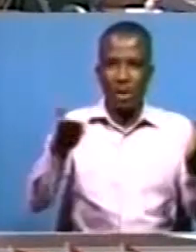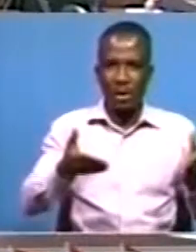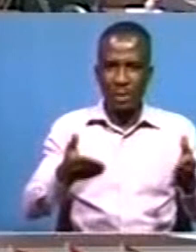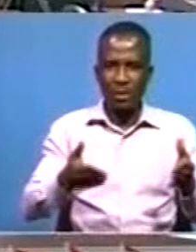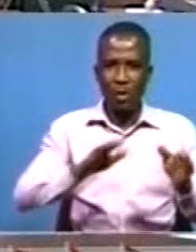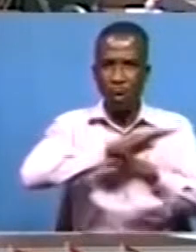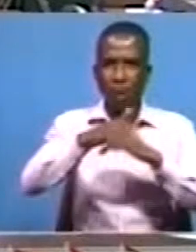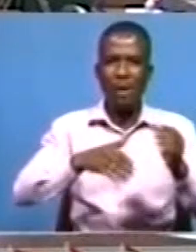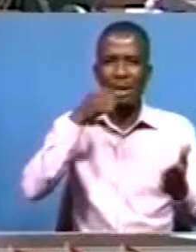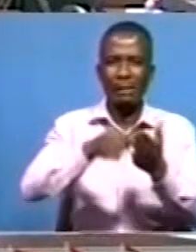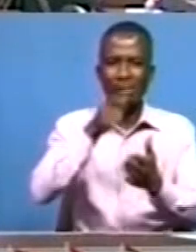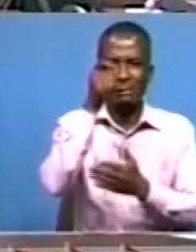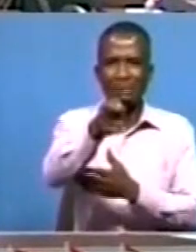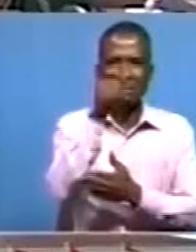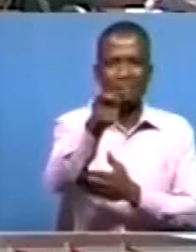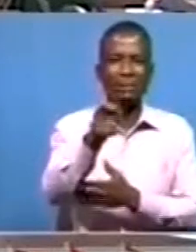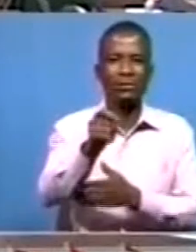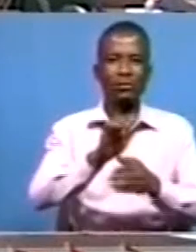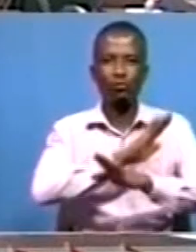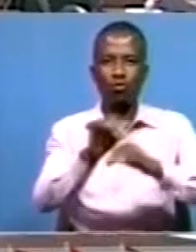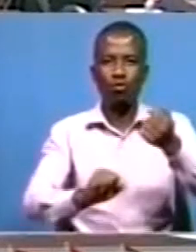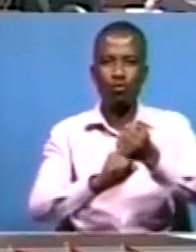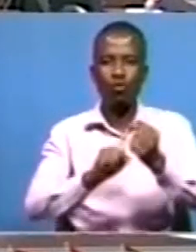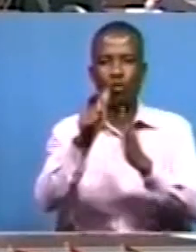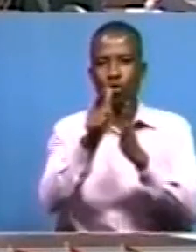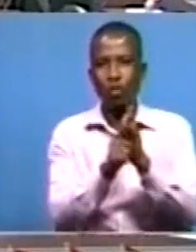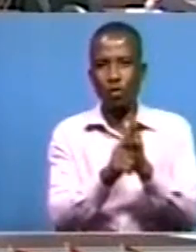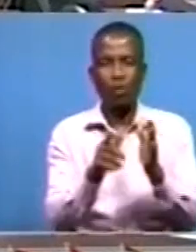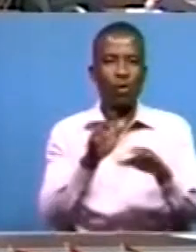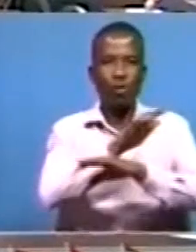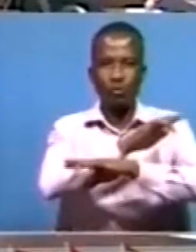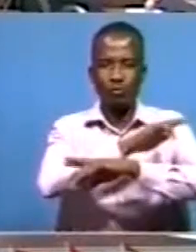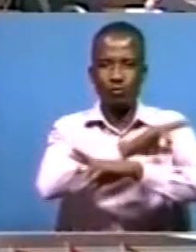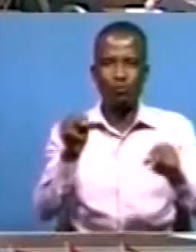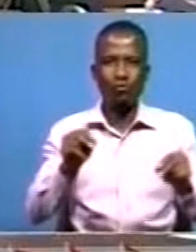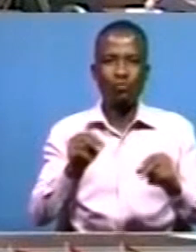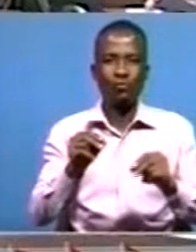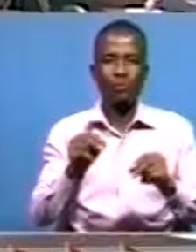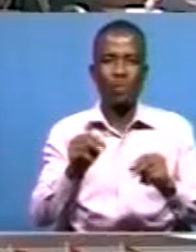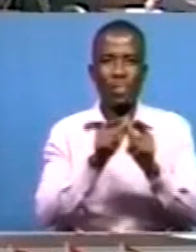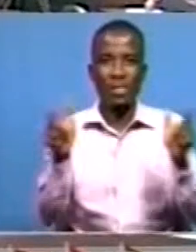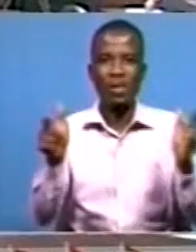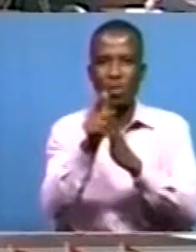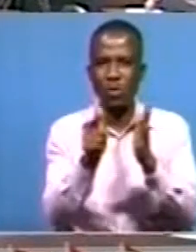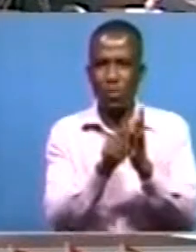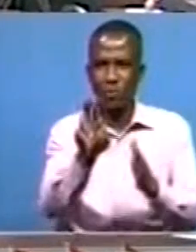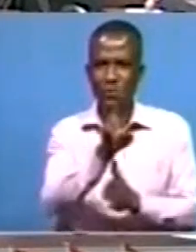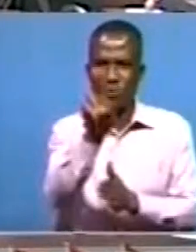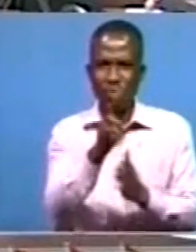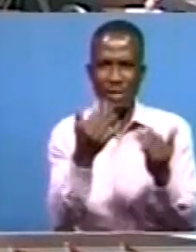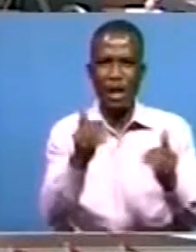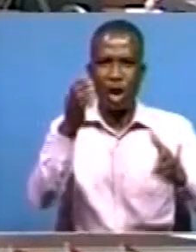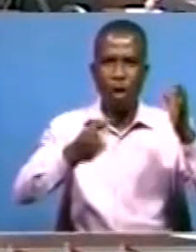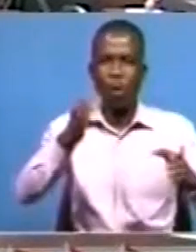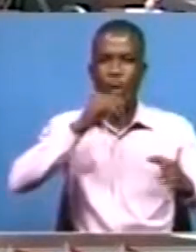any application that is not covered by statute, the rules of court, or known general principles of law applicable in this jurisdiction, this court